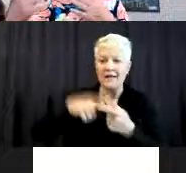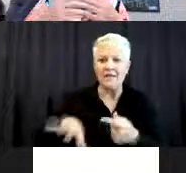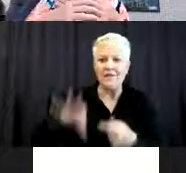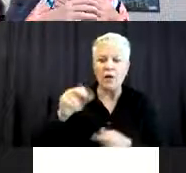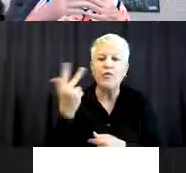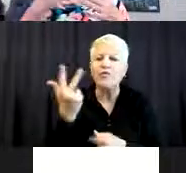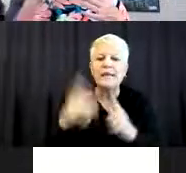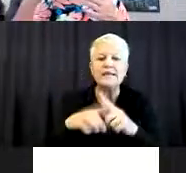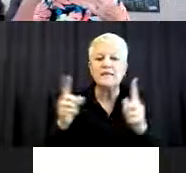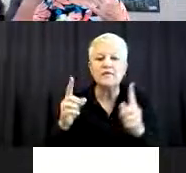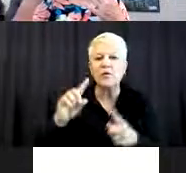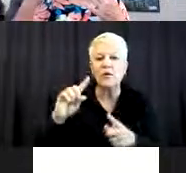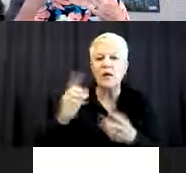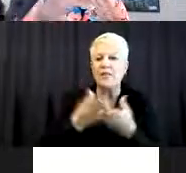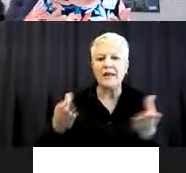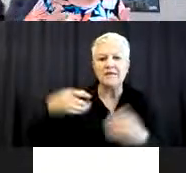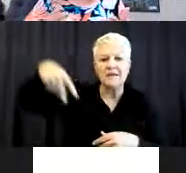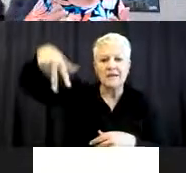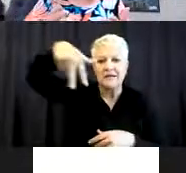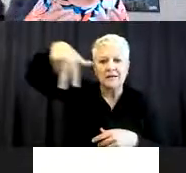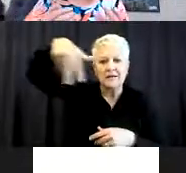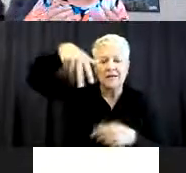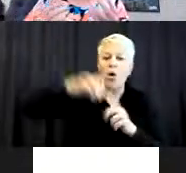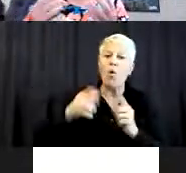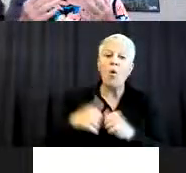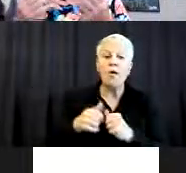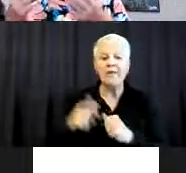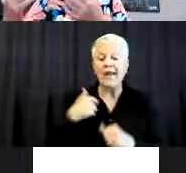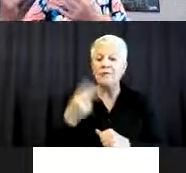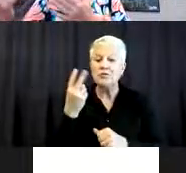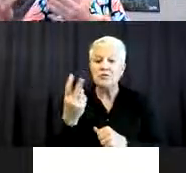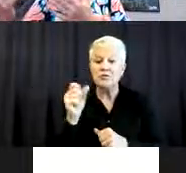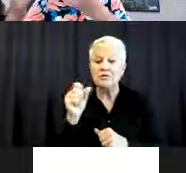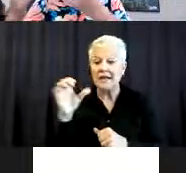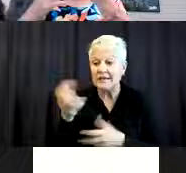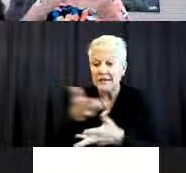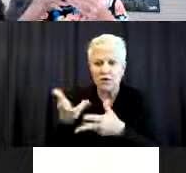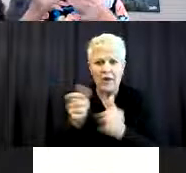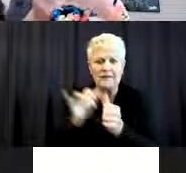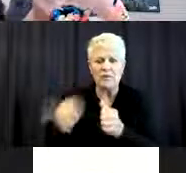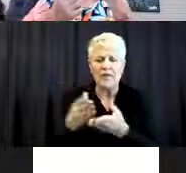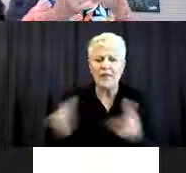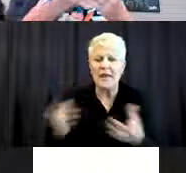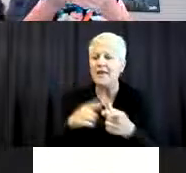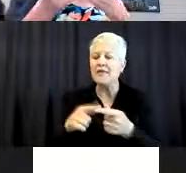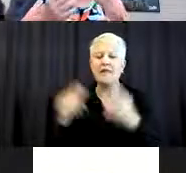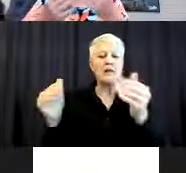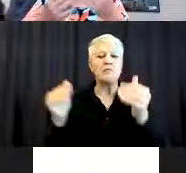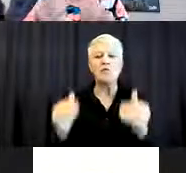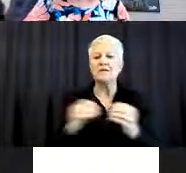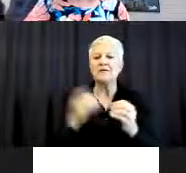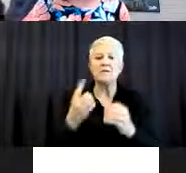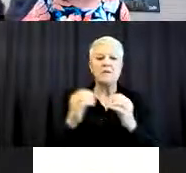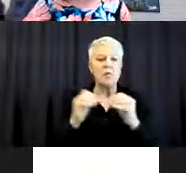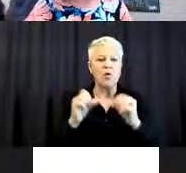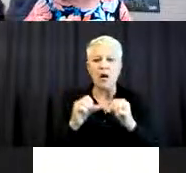things, or spent 2 seconds interacting with something and then moved on to more intense and more ongoing